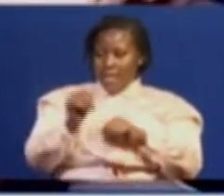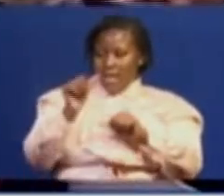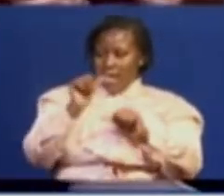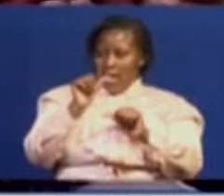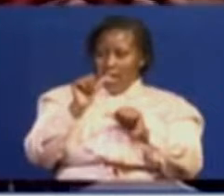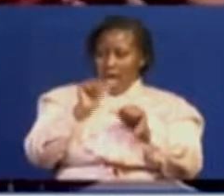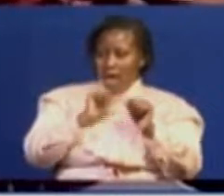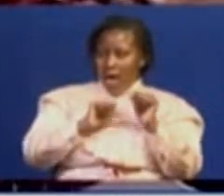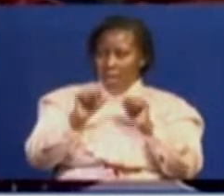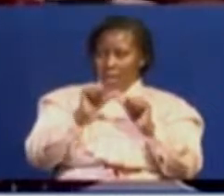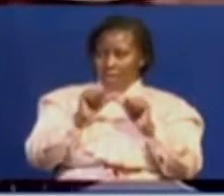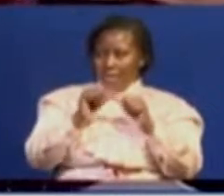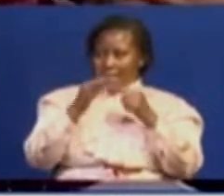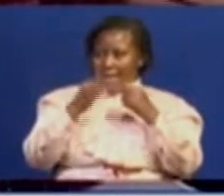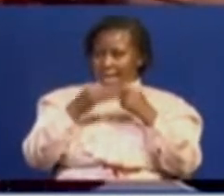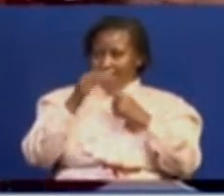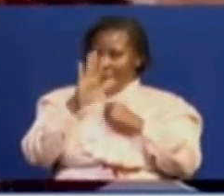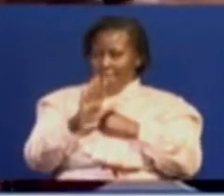About